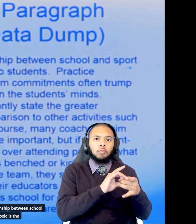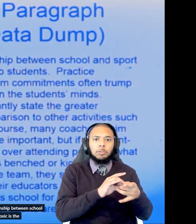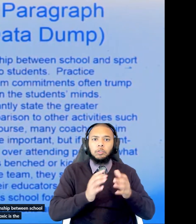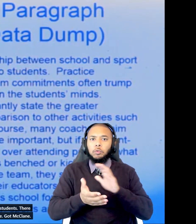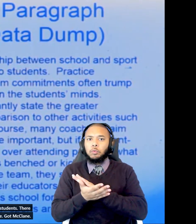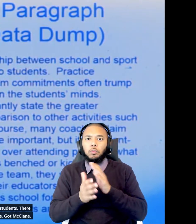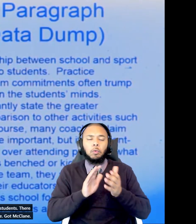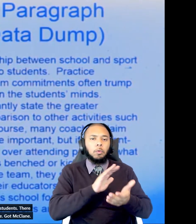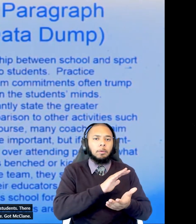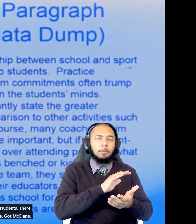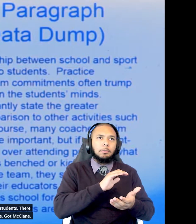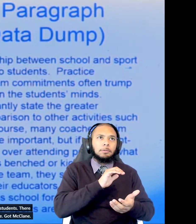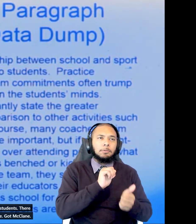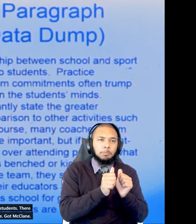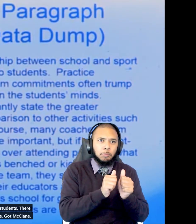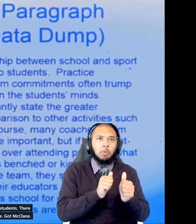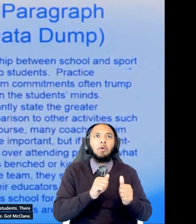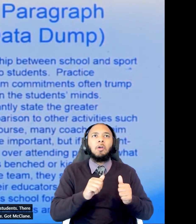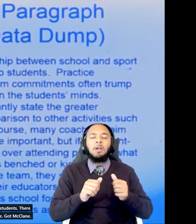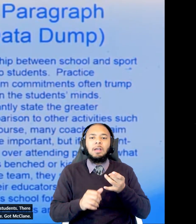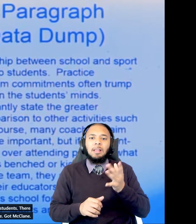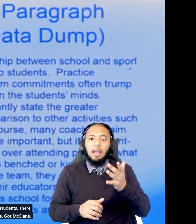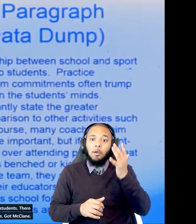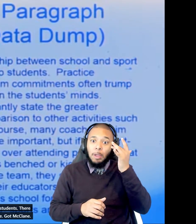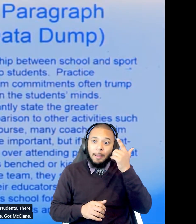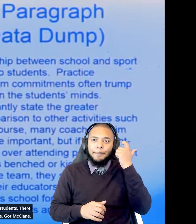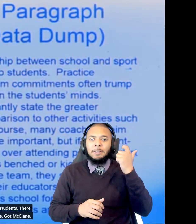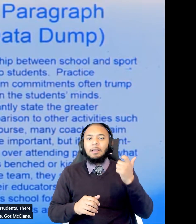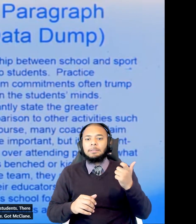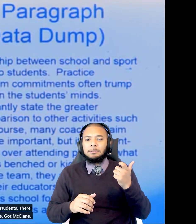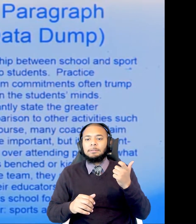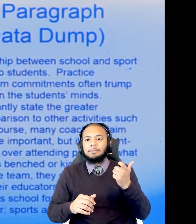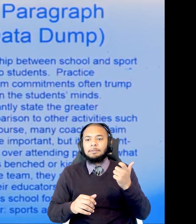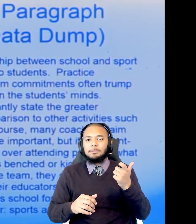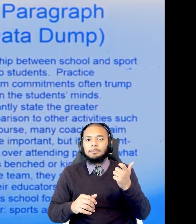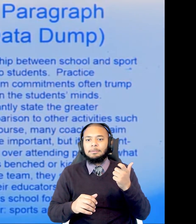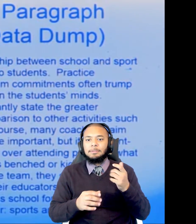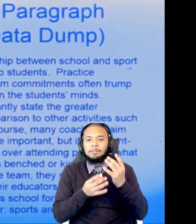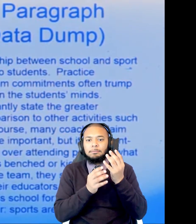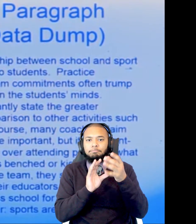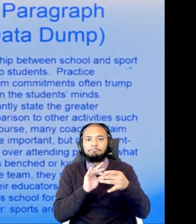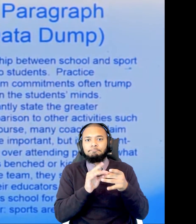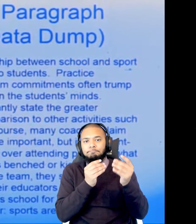sport is toxic is the message it sends to students. There's my claim right here. Got my claim.